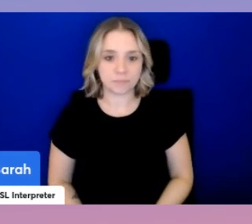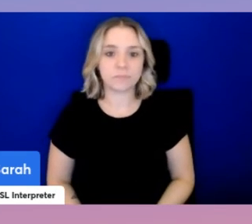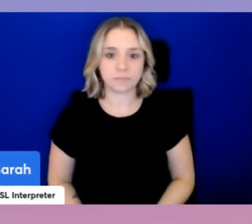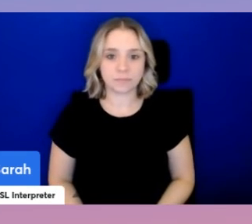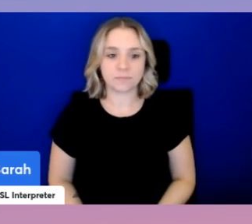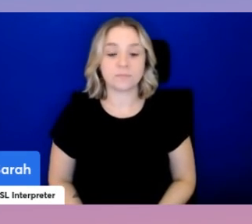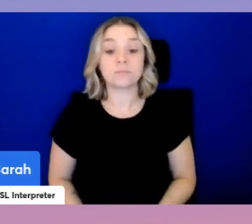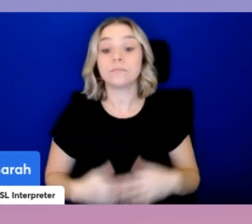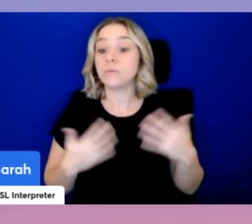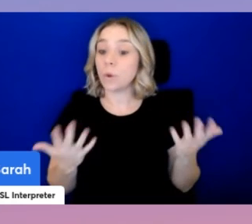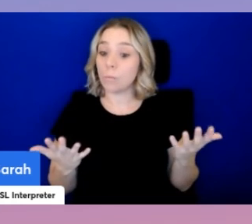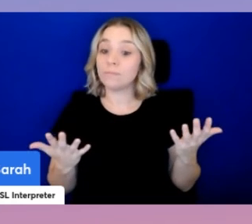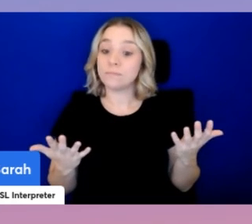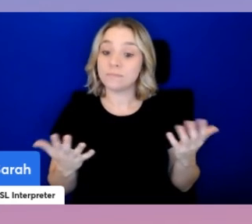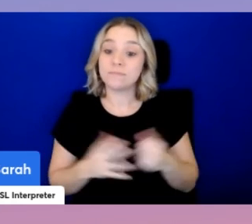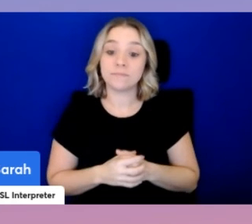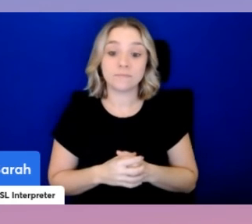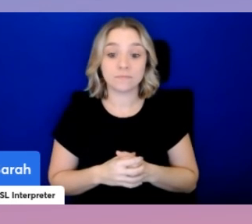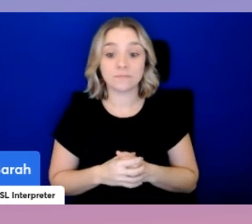So